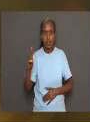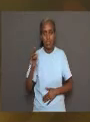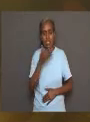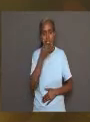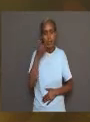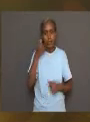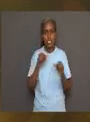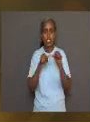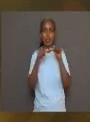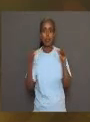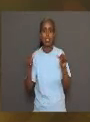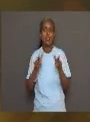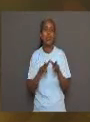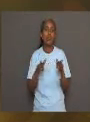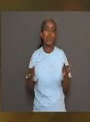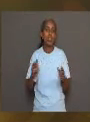measure of